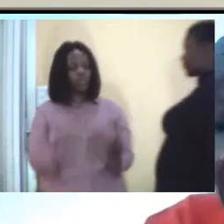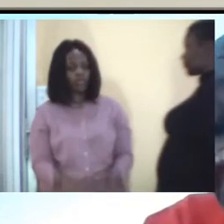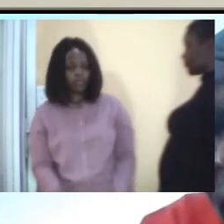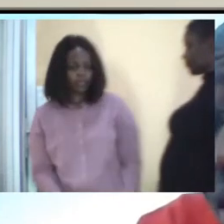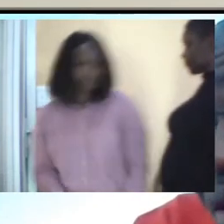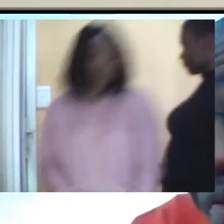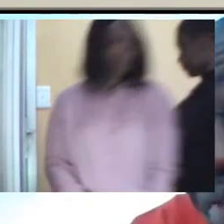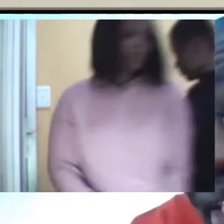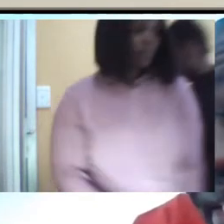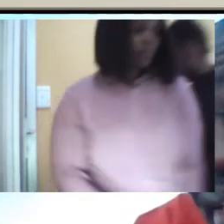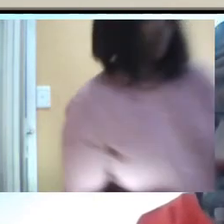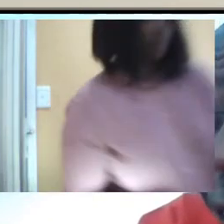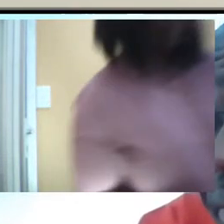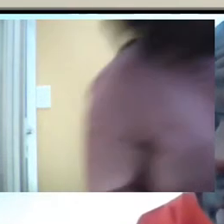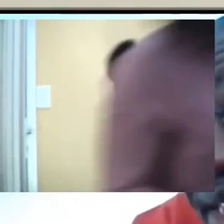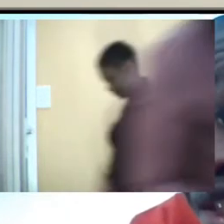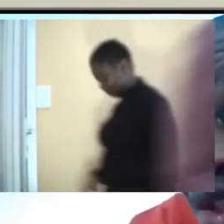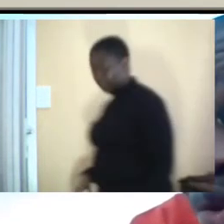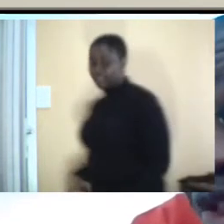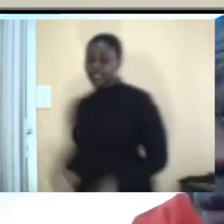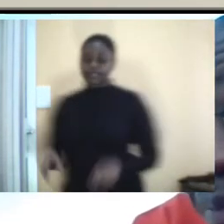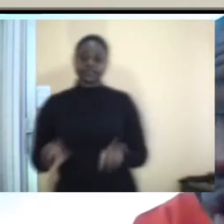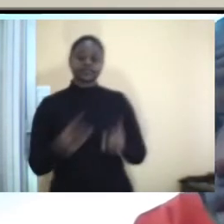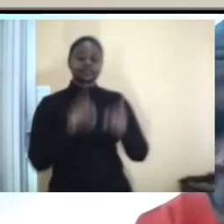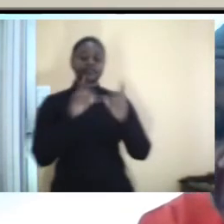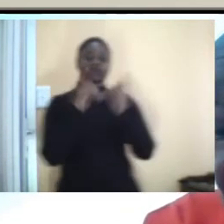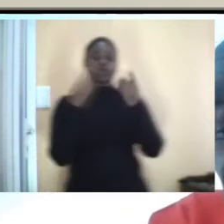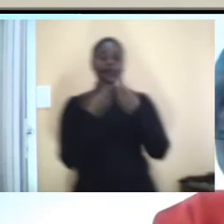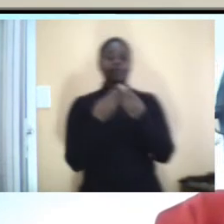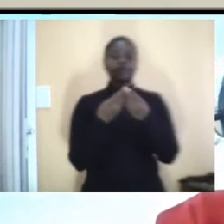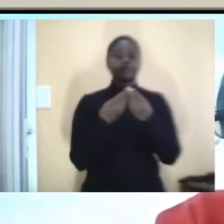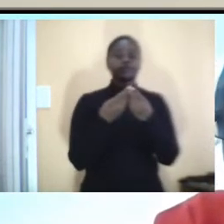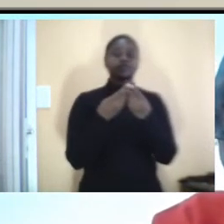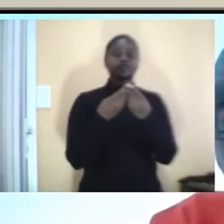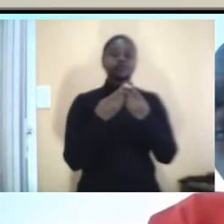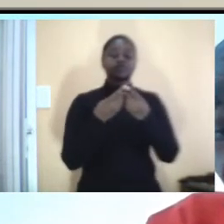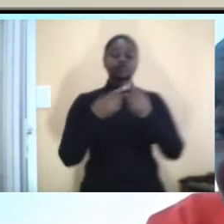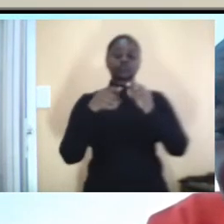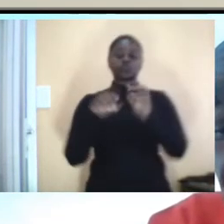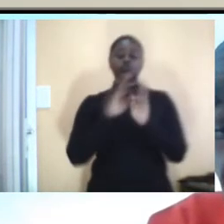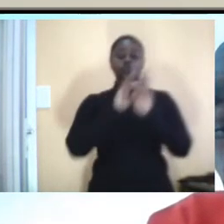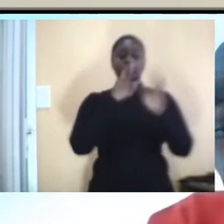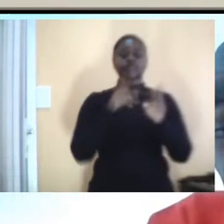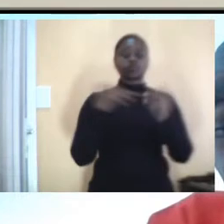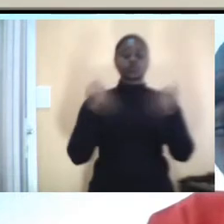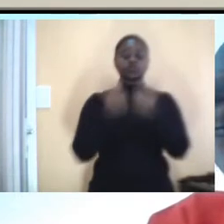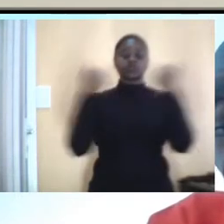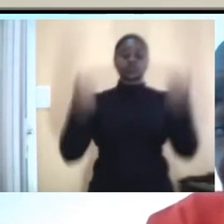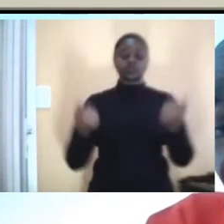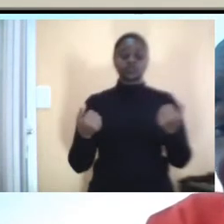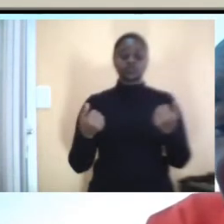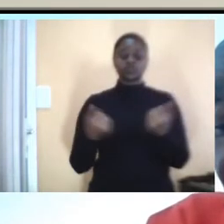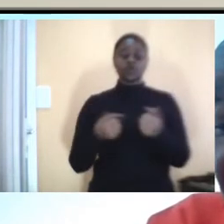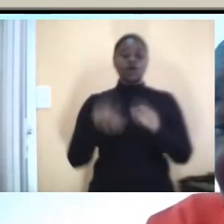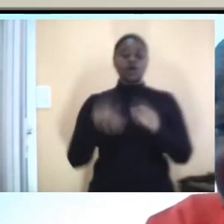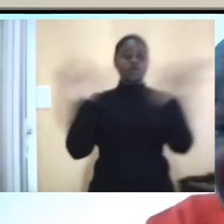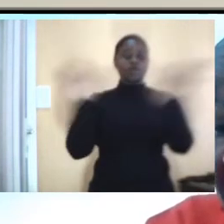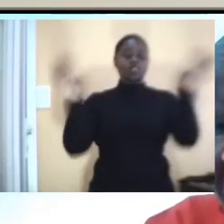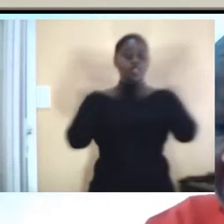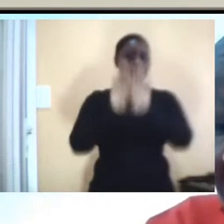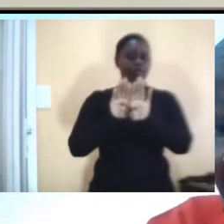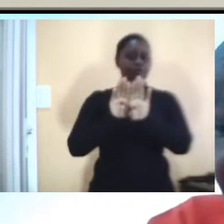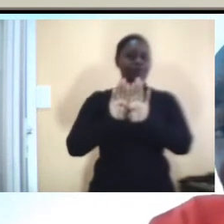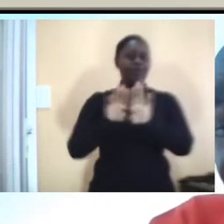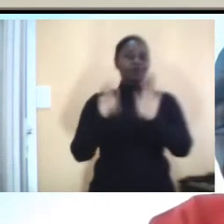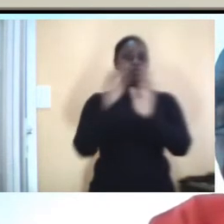the inability of the department to respond to the crisis borne by lockdown